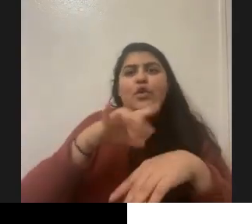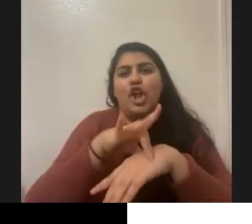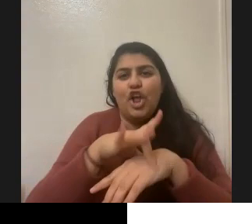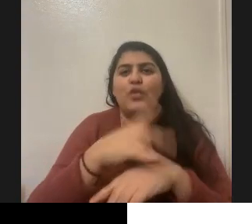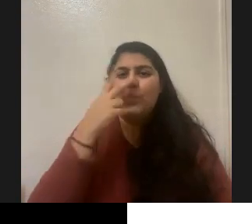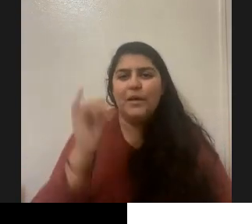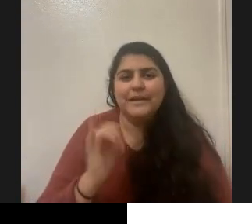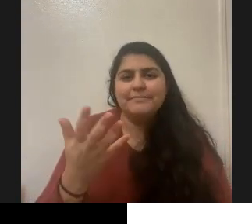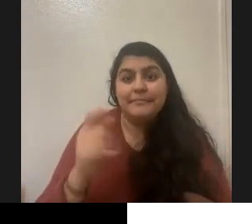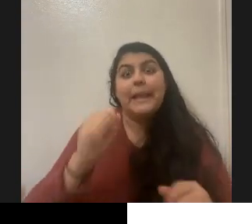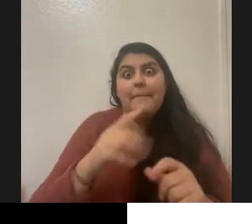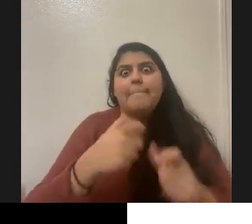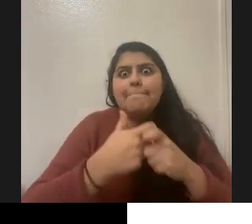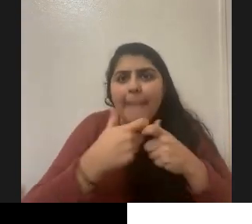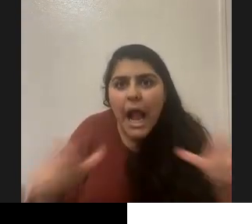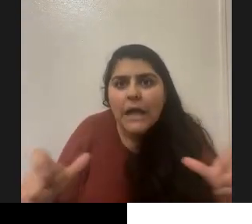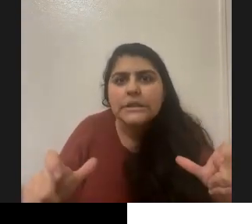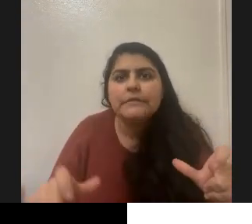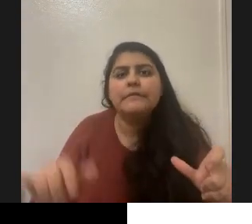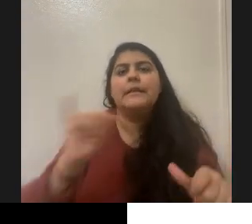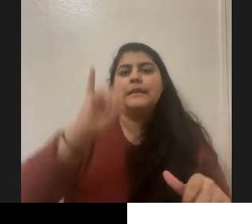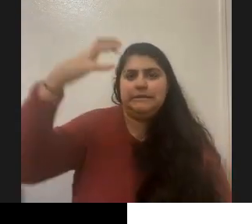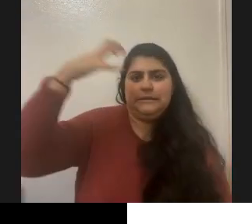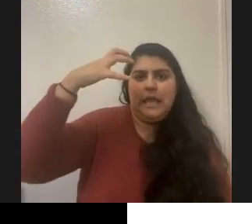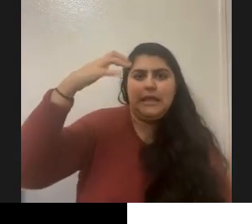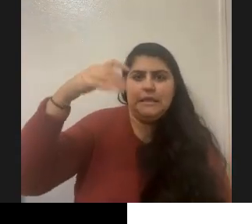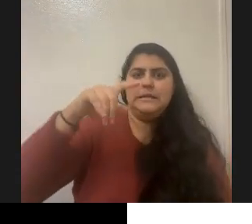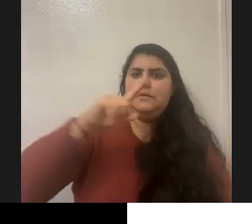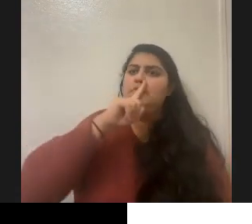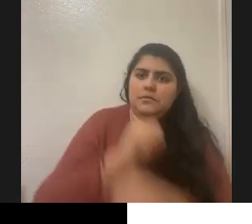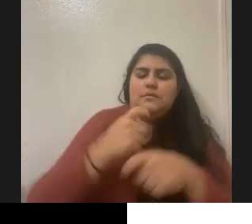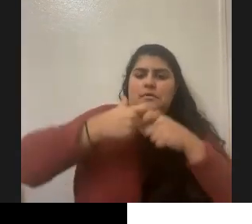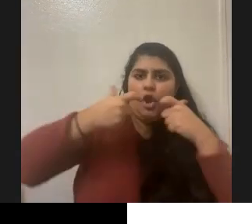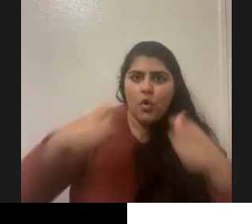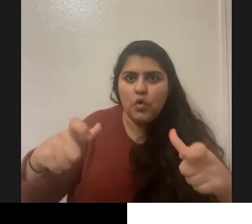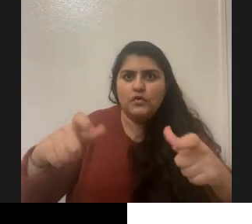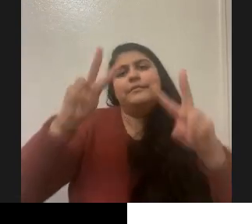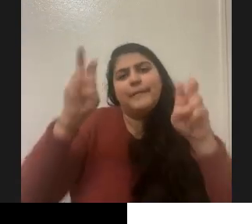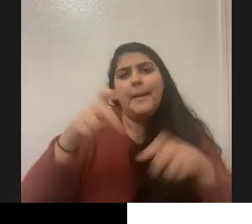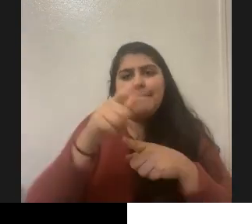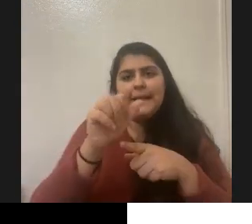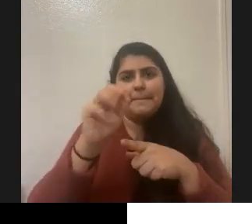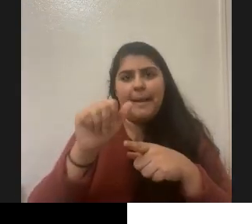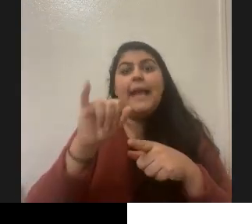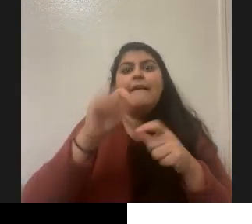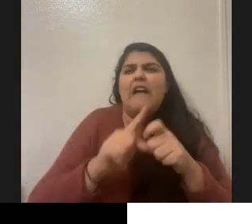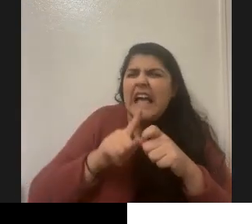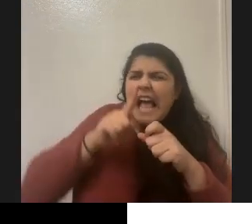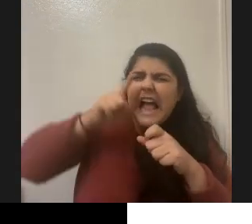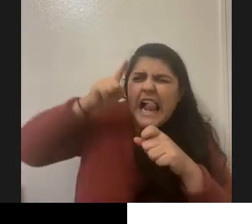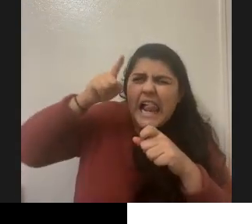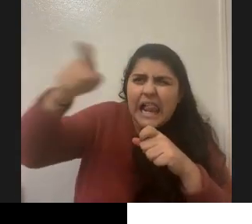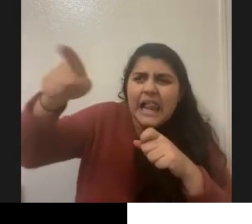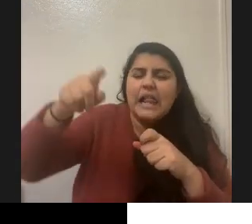And we Bigger can be plasma. massive, like, you know, our sun's really big. Think of that as a really big plasma. And if you go far beyond in our galaxy, in our